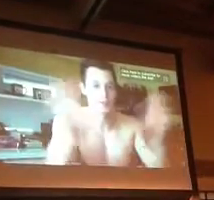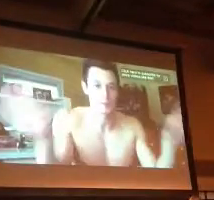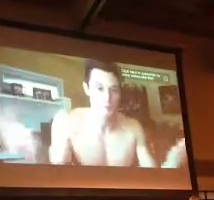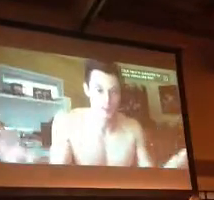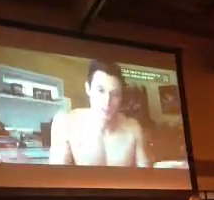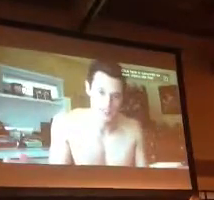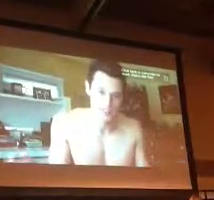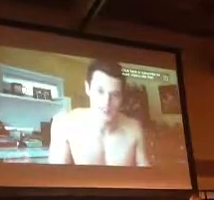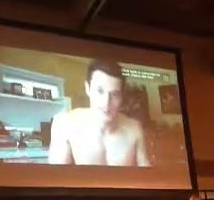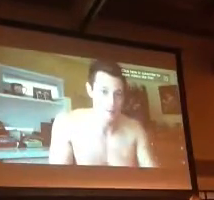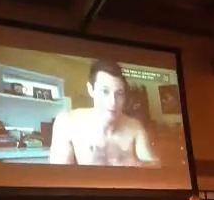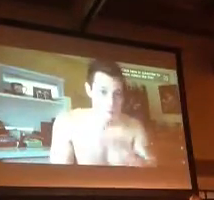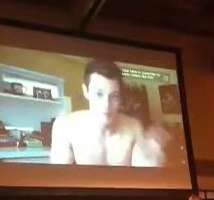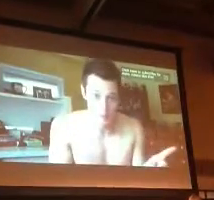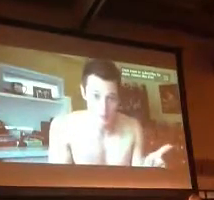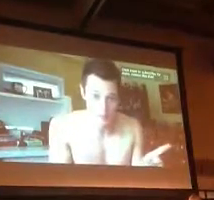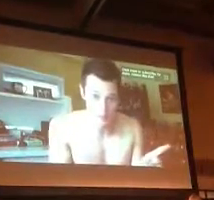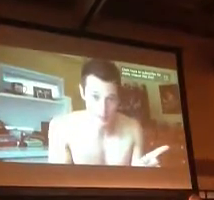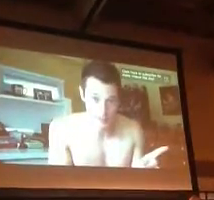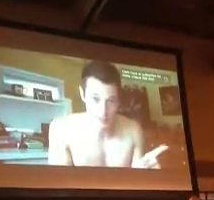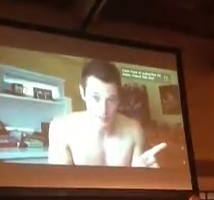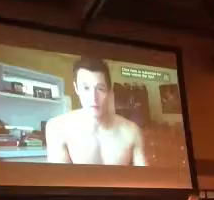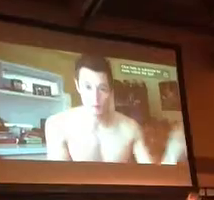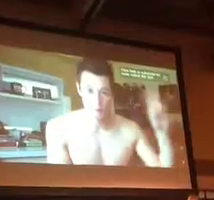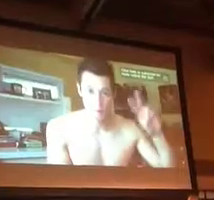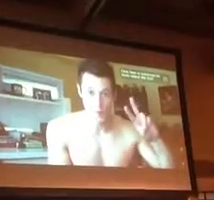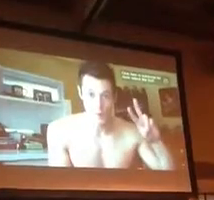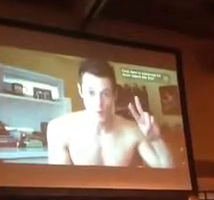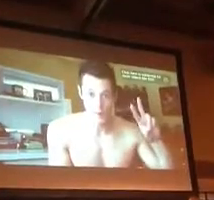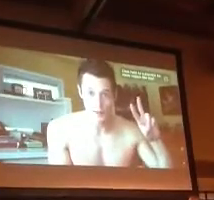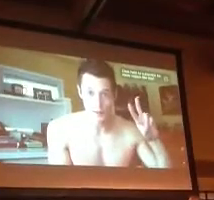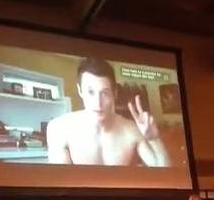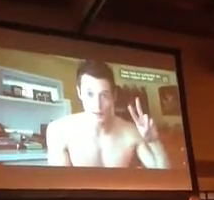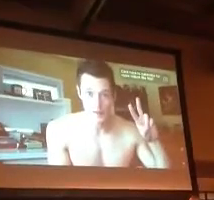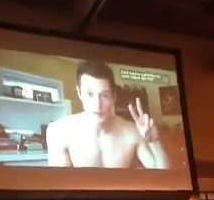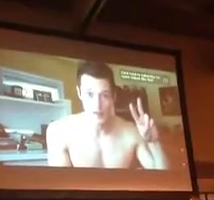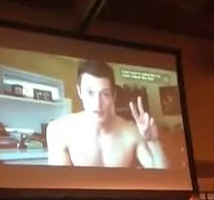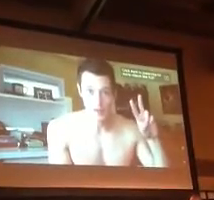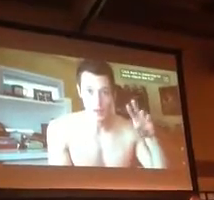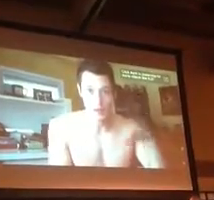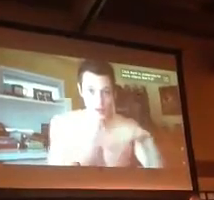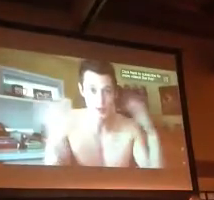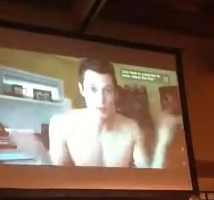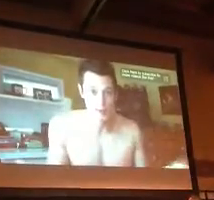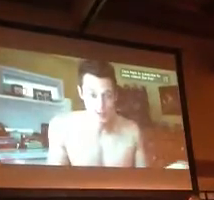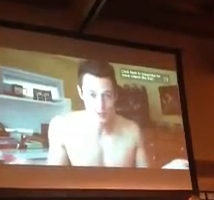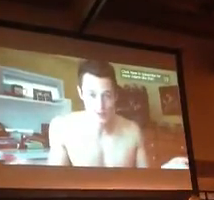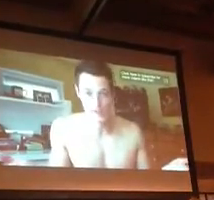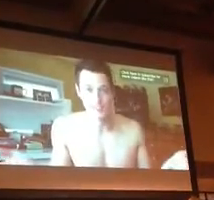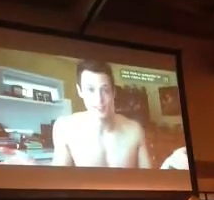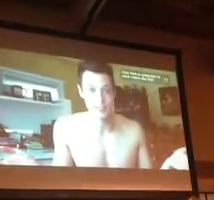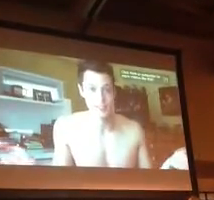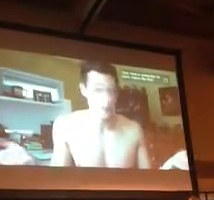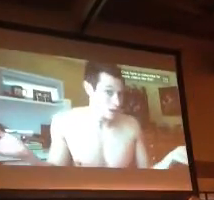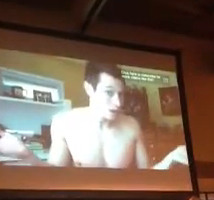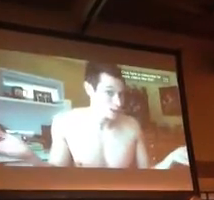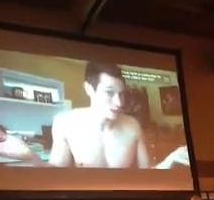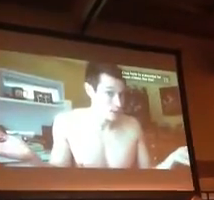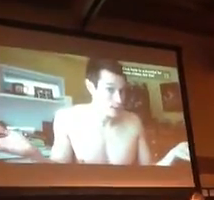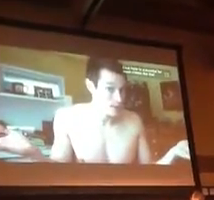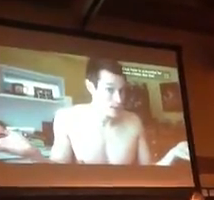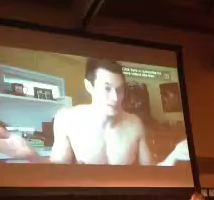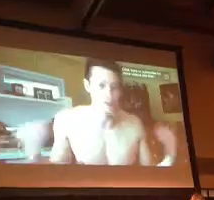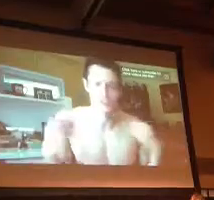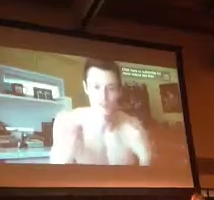beautiful, everyone's beautiful on the inside and out, but it doesn't mean I'm attracted to your ass. Point number 2, let's assume that I am attracted to you.